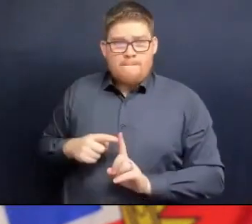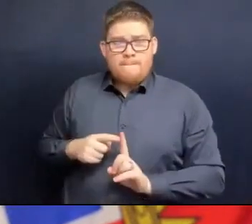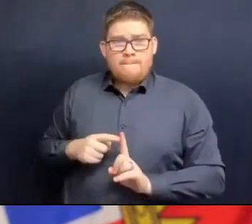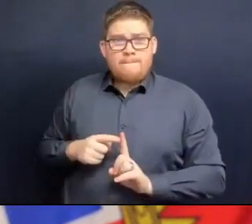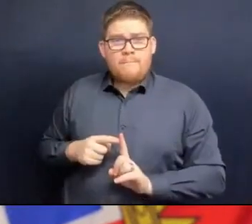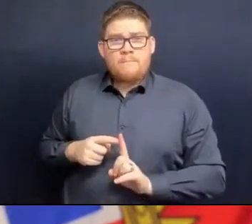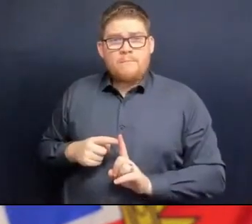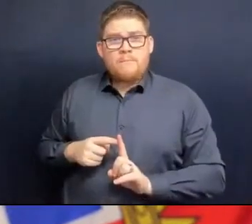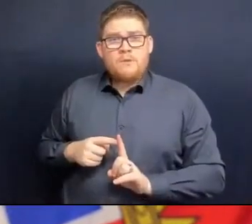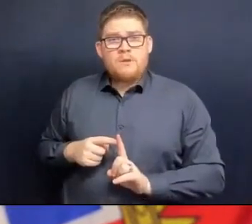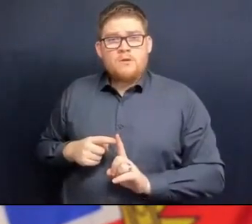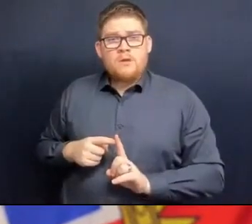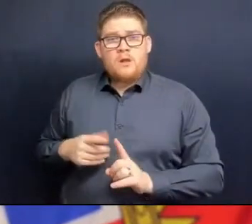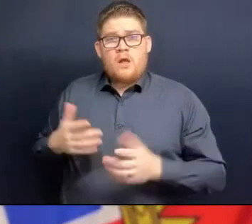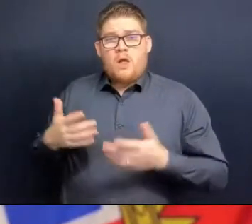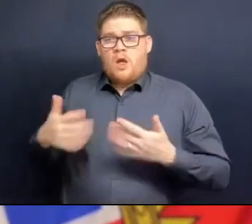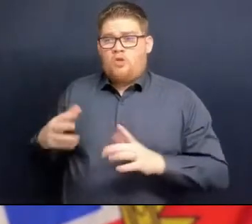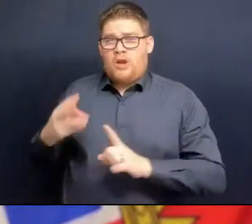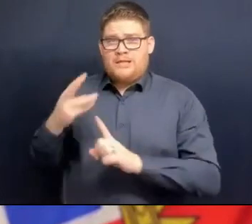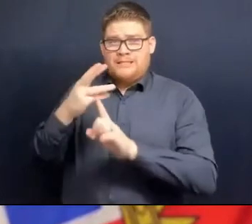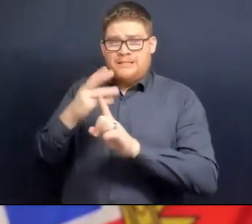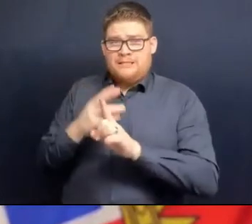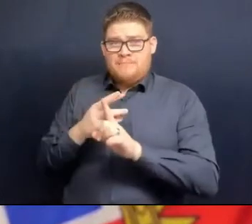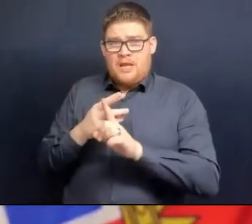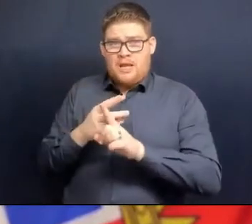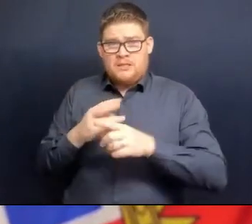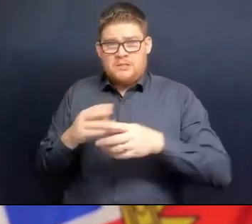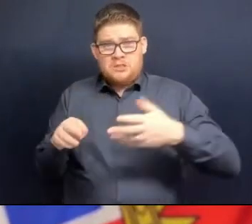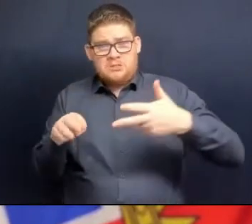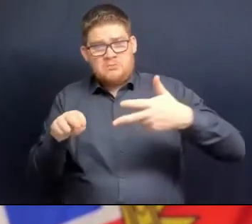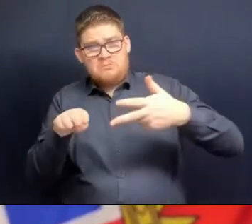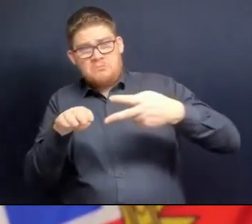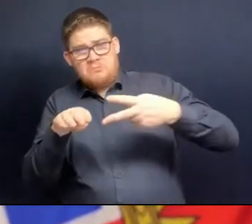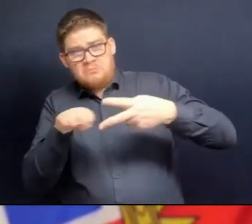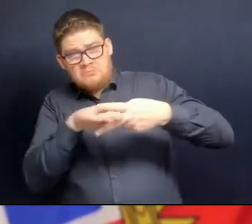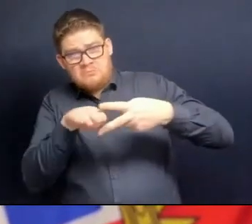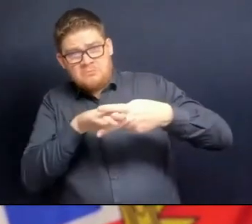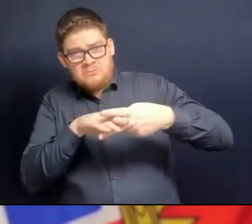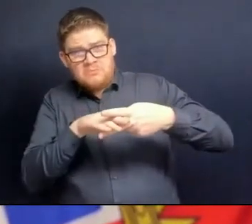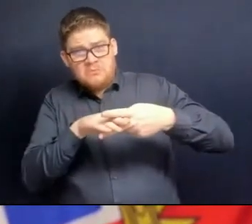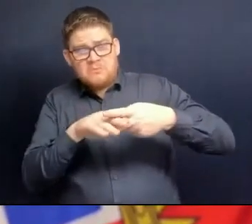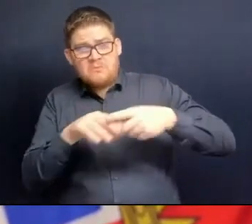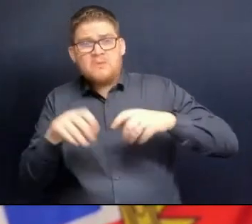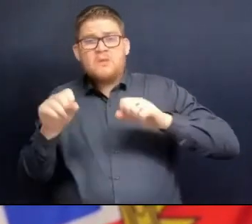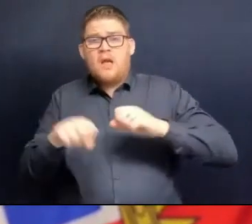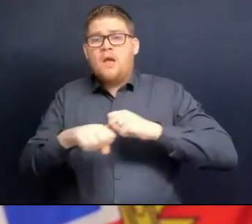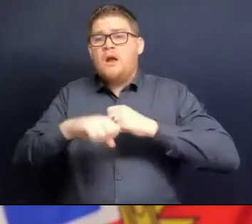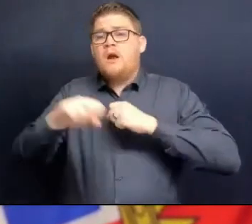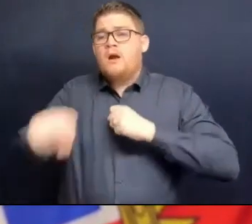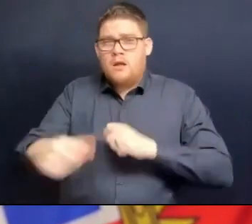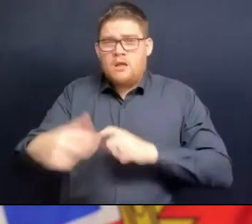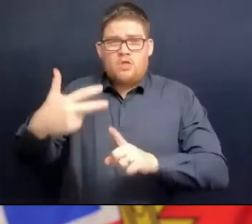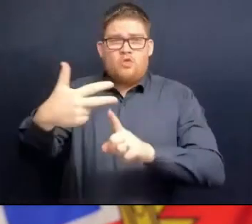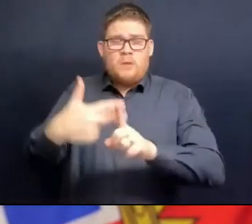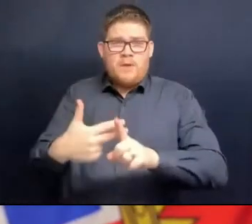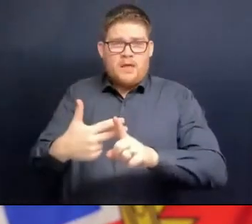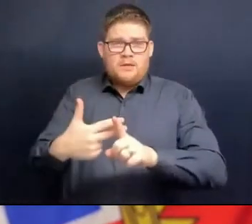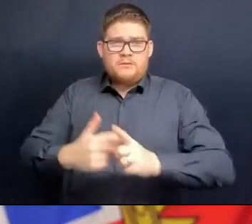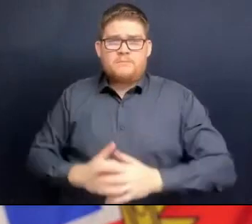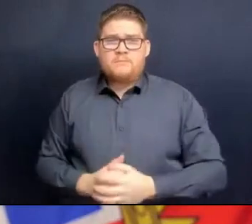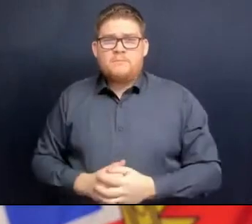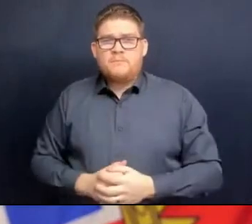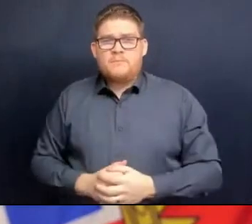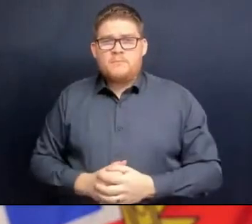healthy, you know, you can wait as long as 3 extra months. But if you're in